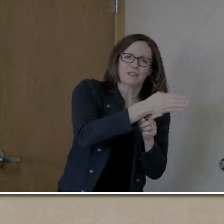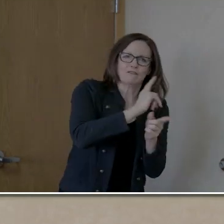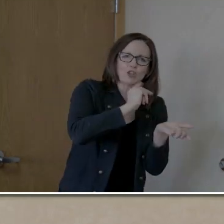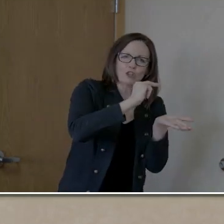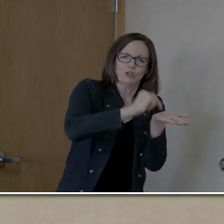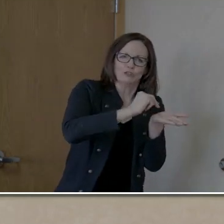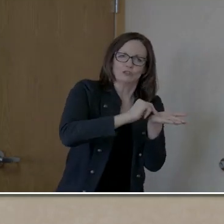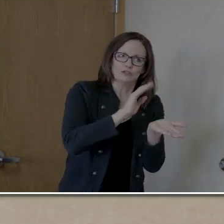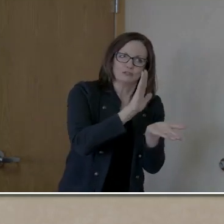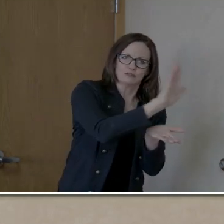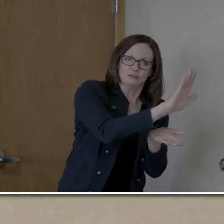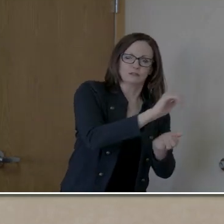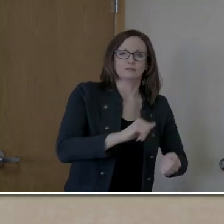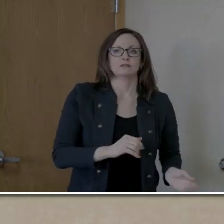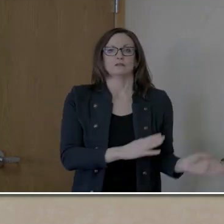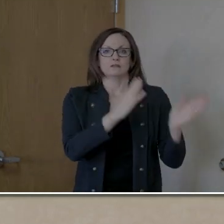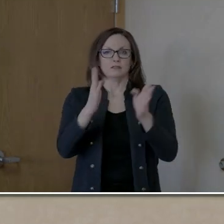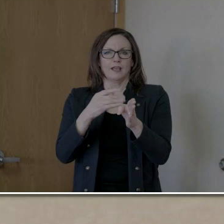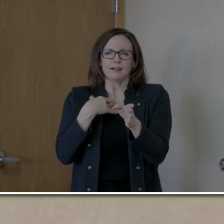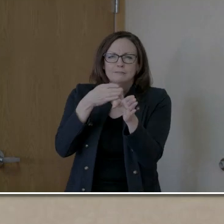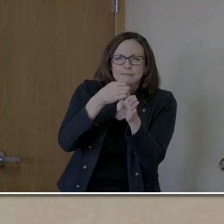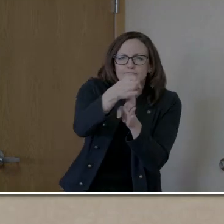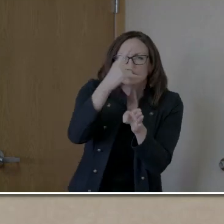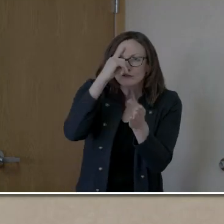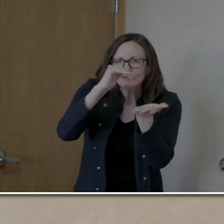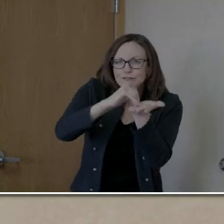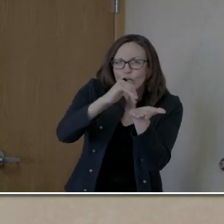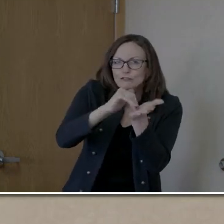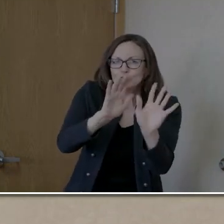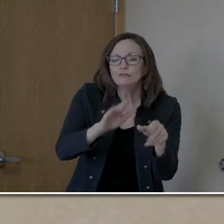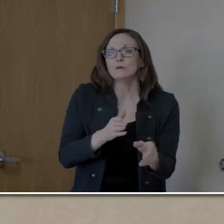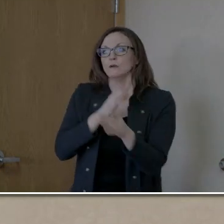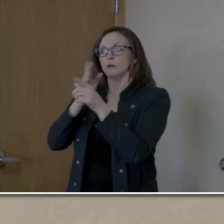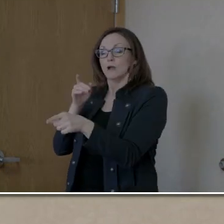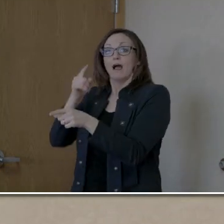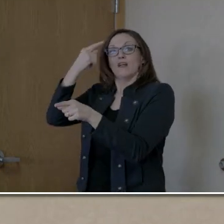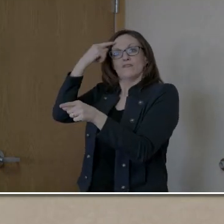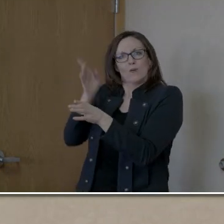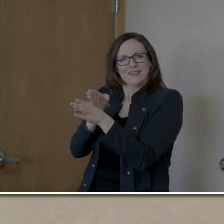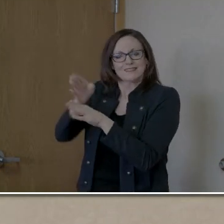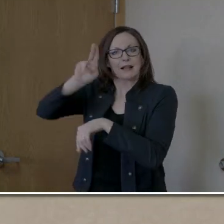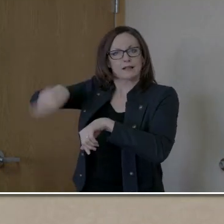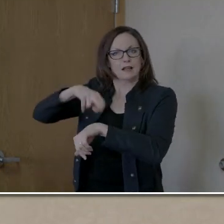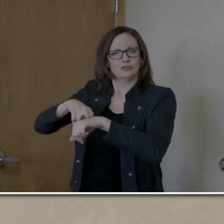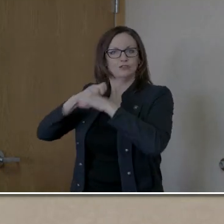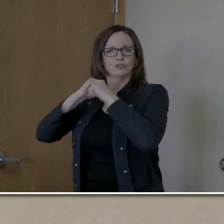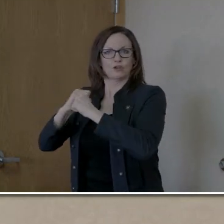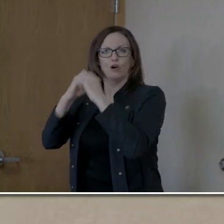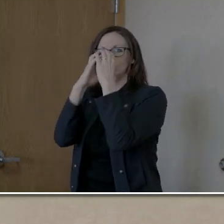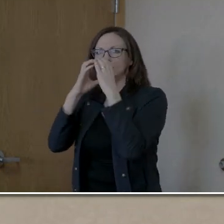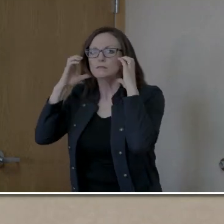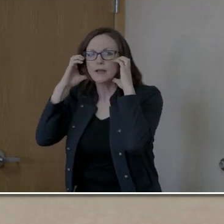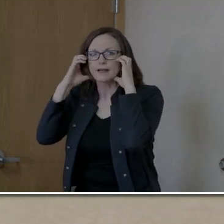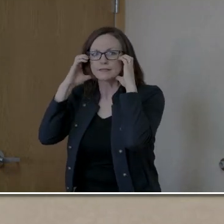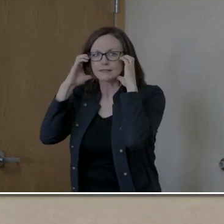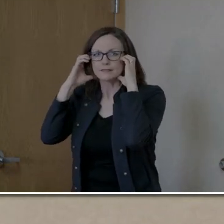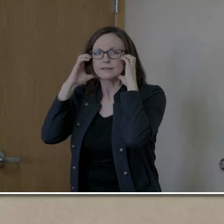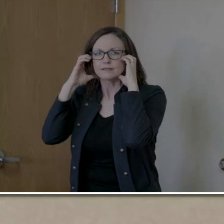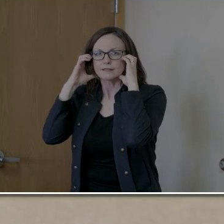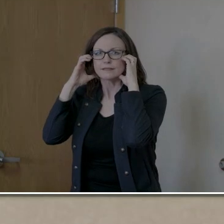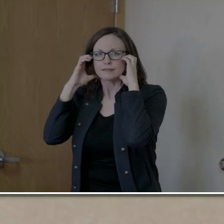pandemic in place of the N95 masks, and then we're able to preserve those N95 masks for the frontline healthcare